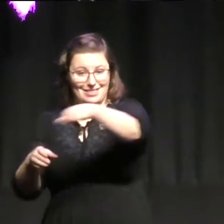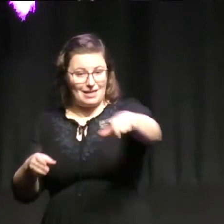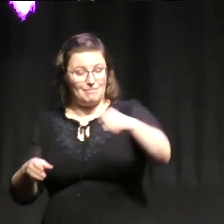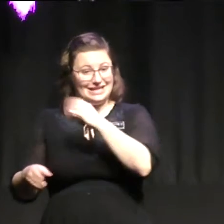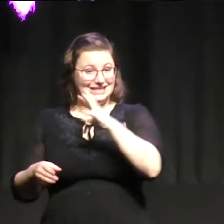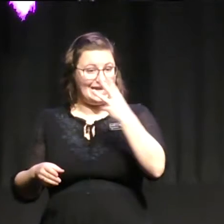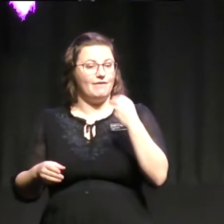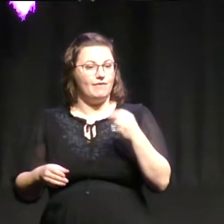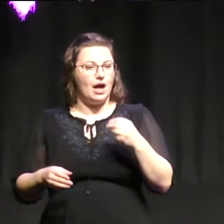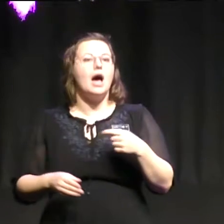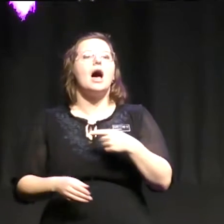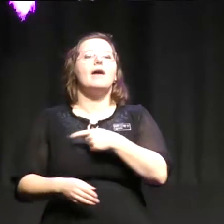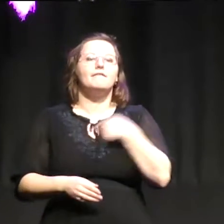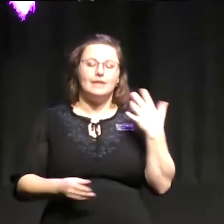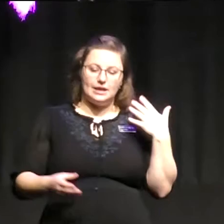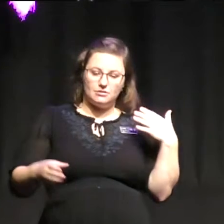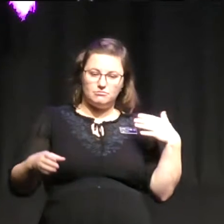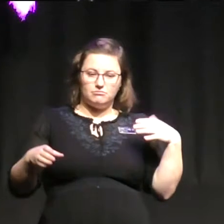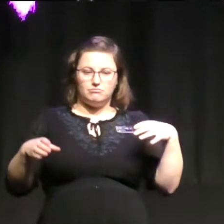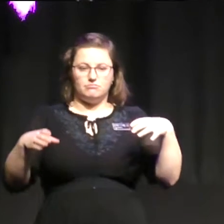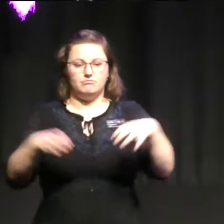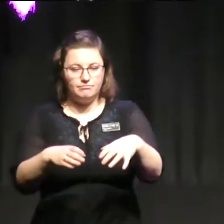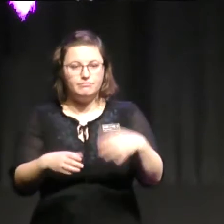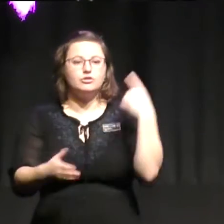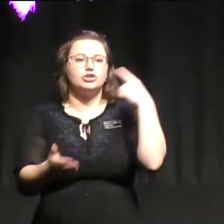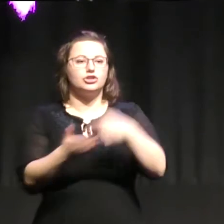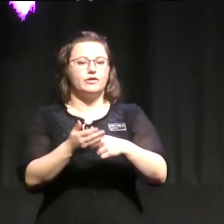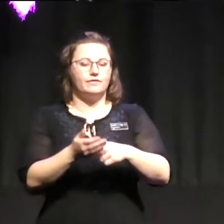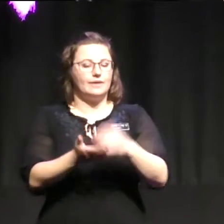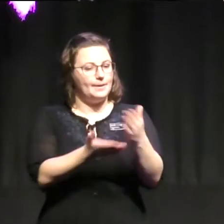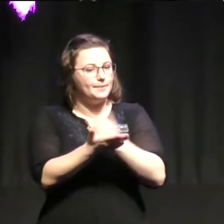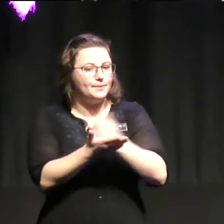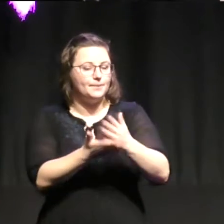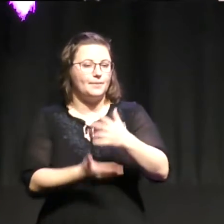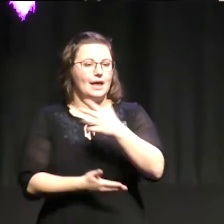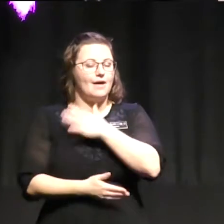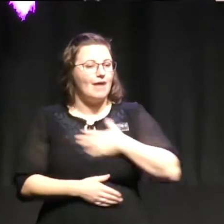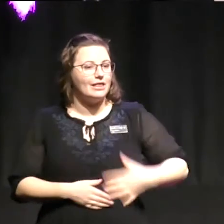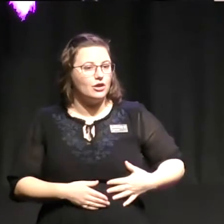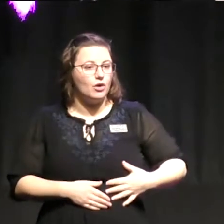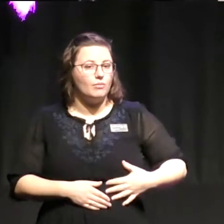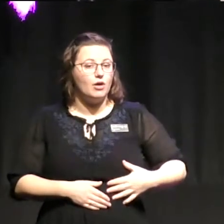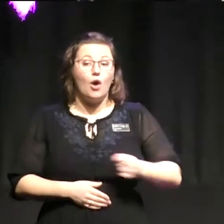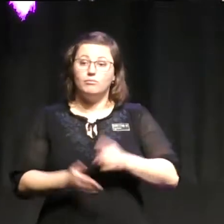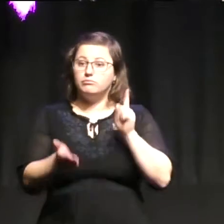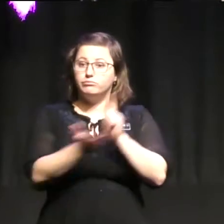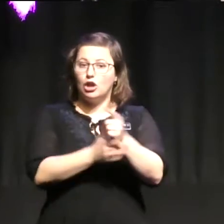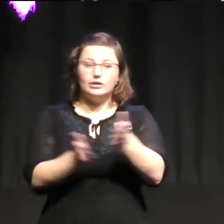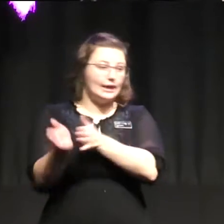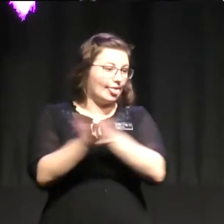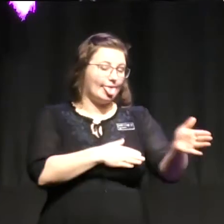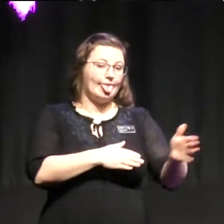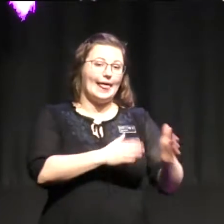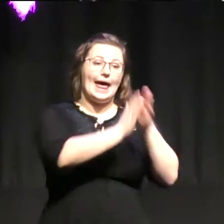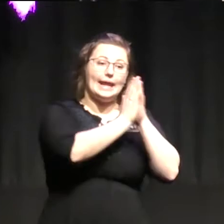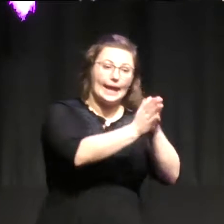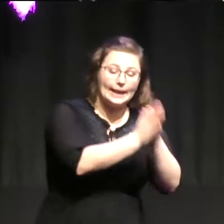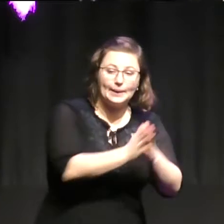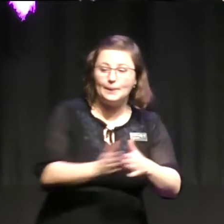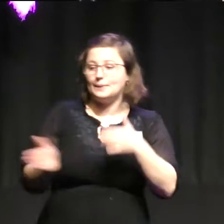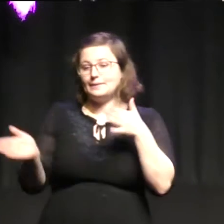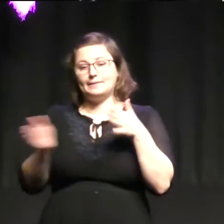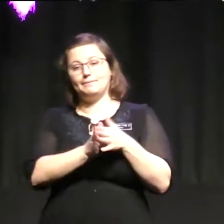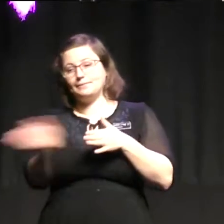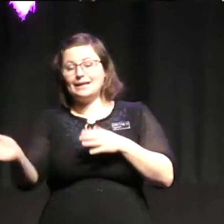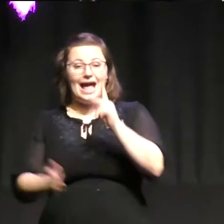fight against poverty. So if we start discussing caste and religion, then it's not going to help them in